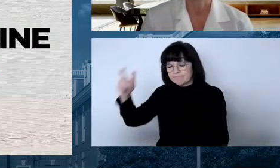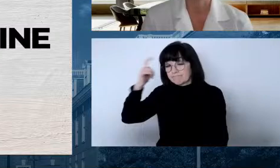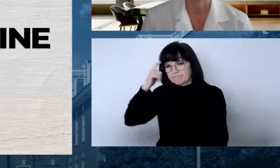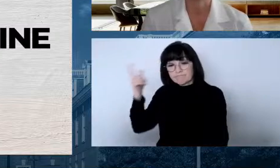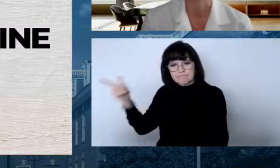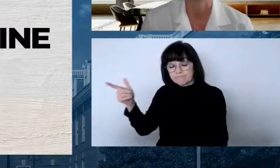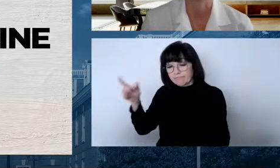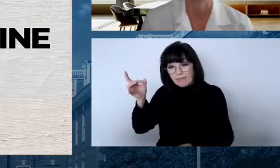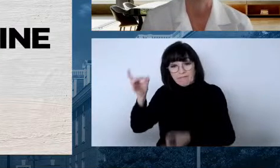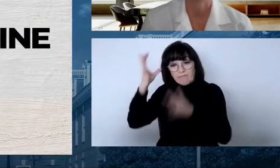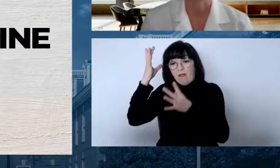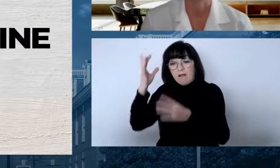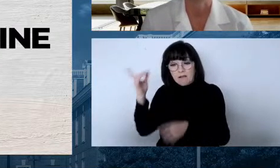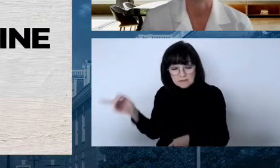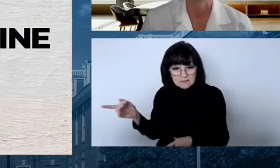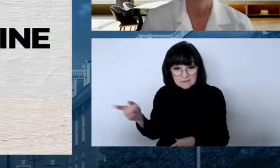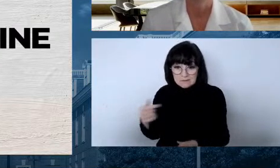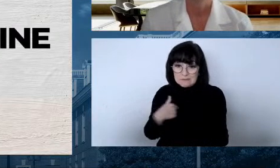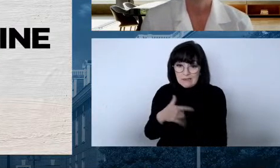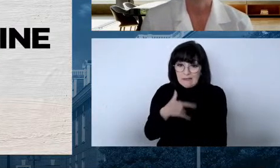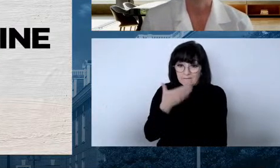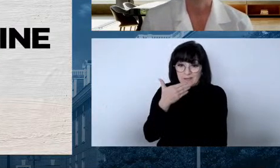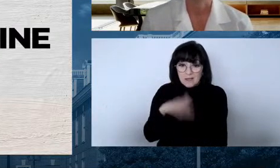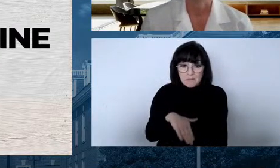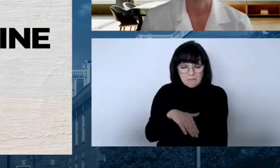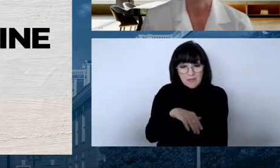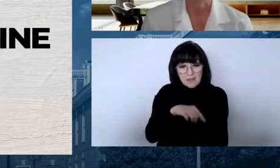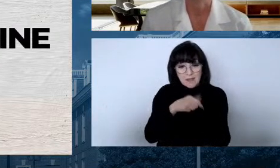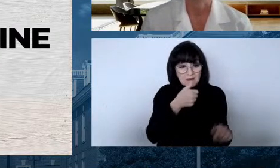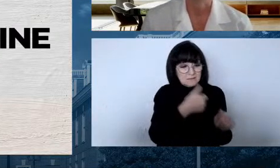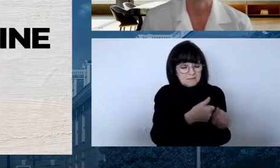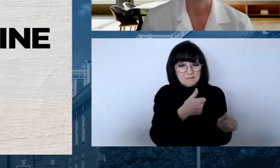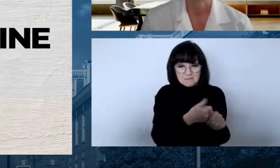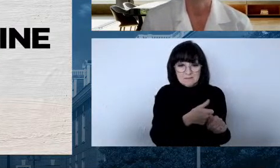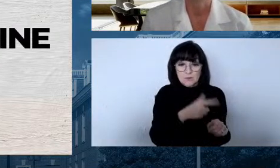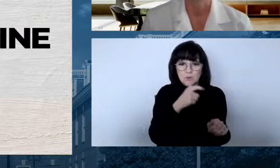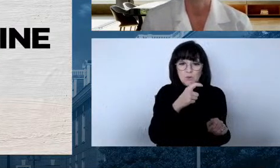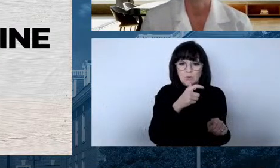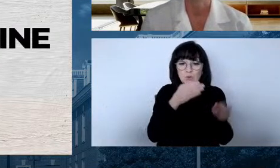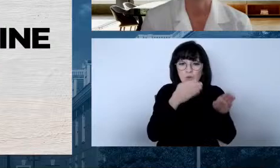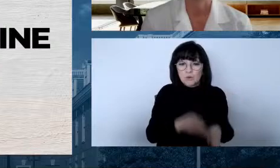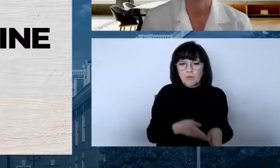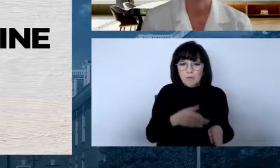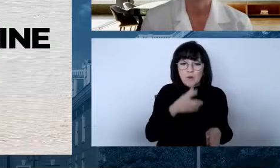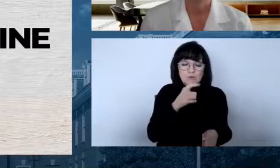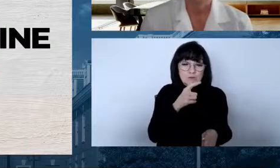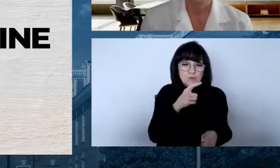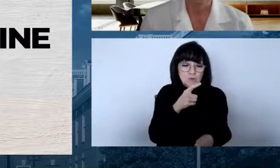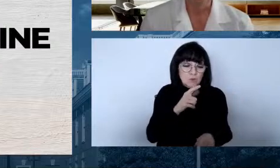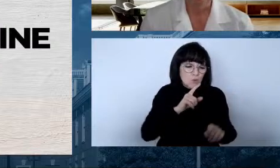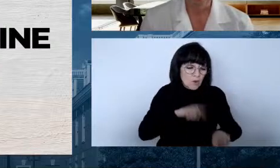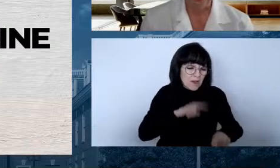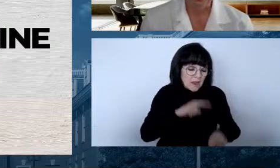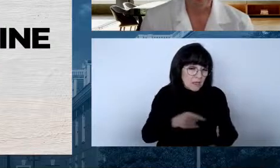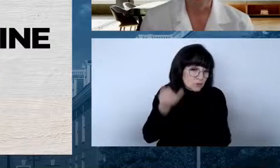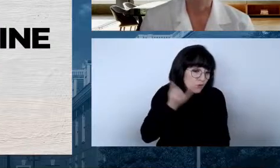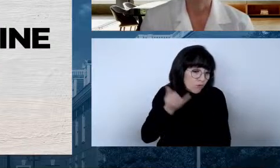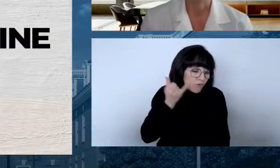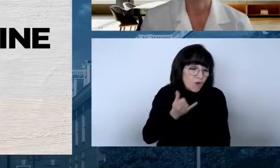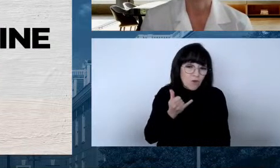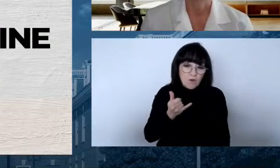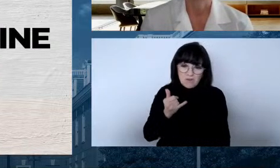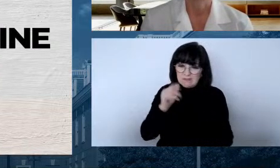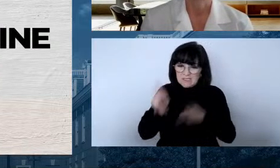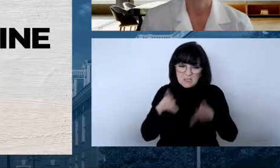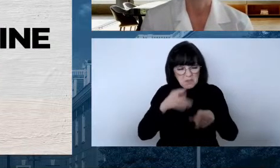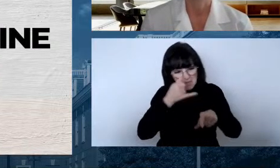our clerk who answers the phone because I hear her getting cursed out on the phone all the time. People are angry, they're waiting. I know people are